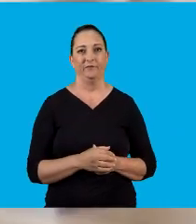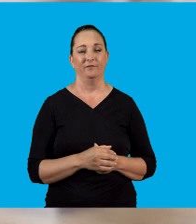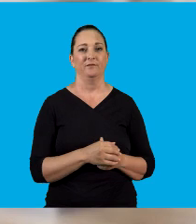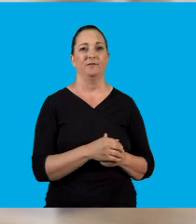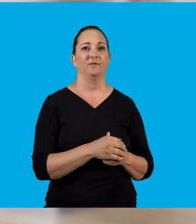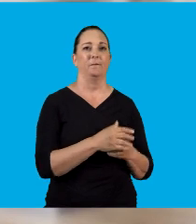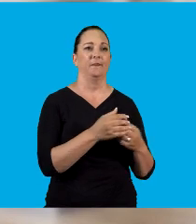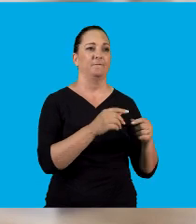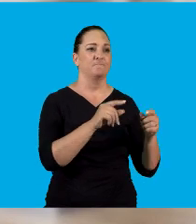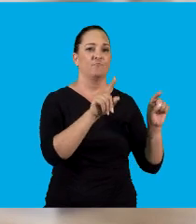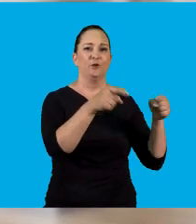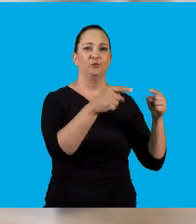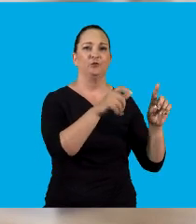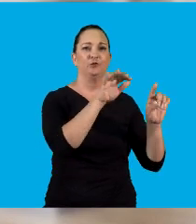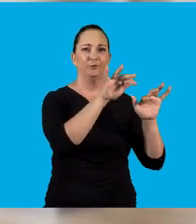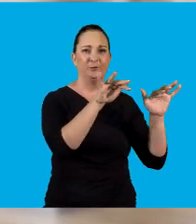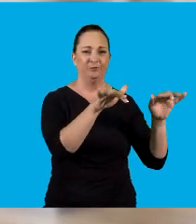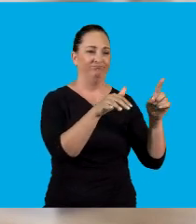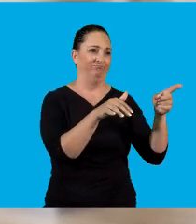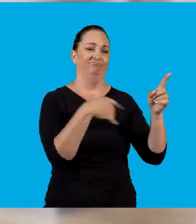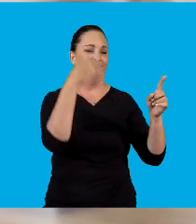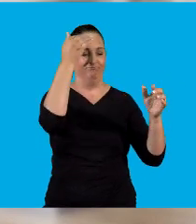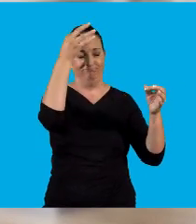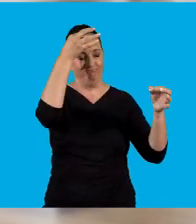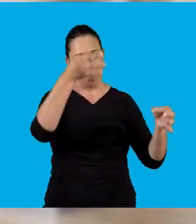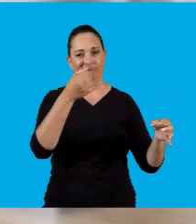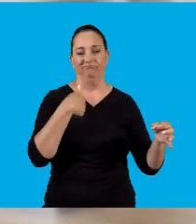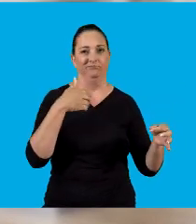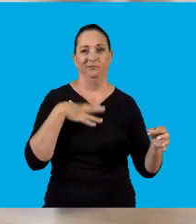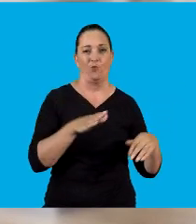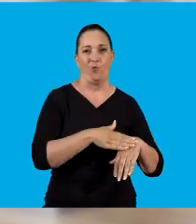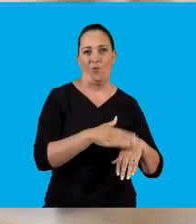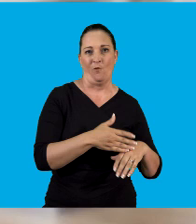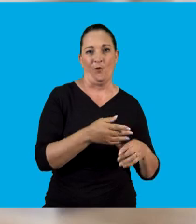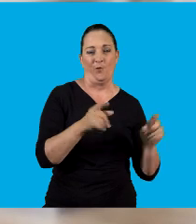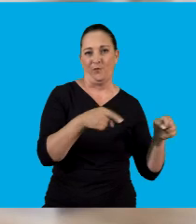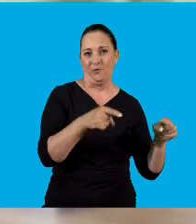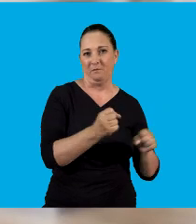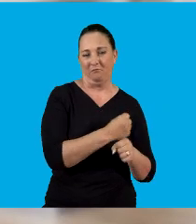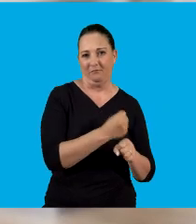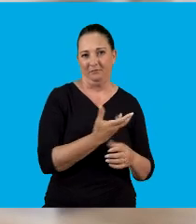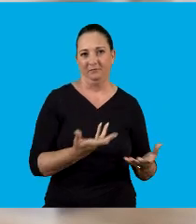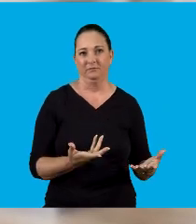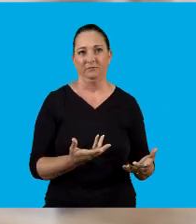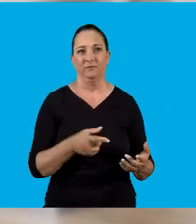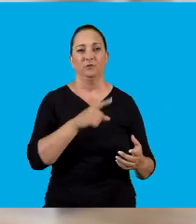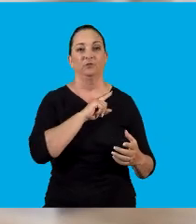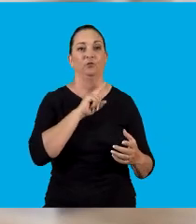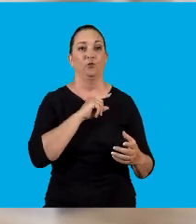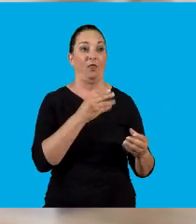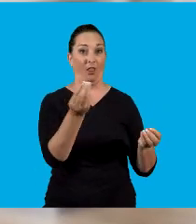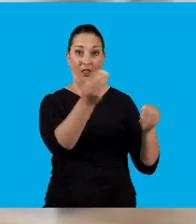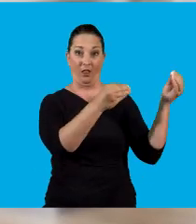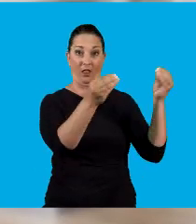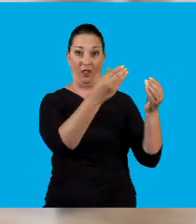to our artists now? They lack creativity or they decide not to be creative at all. Why? Because they know very well that